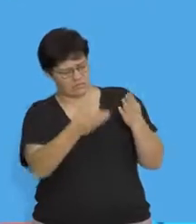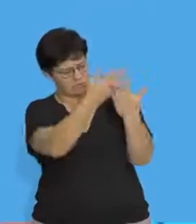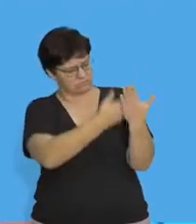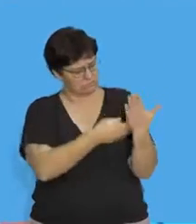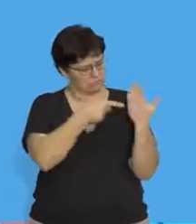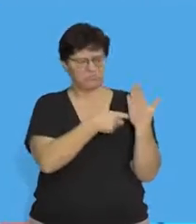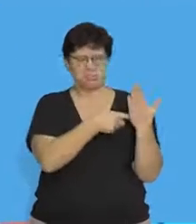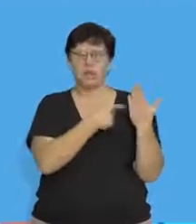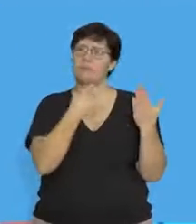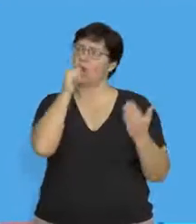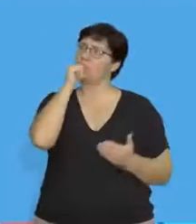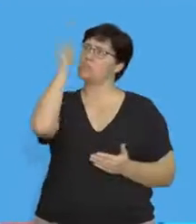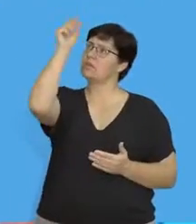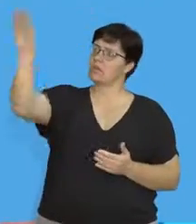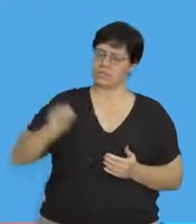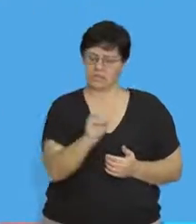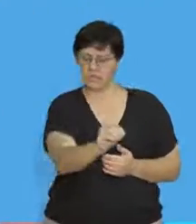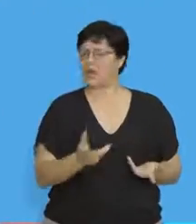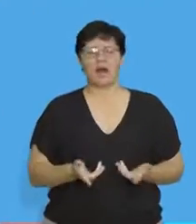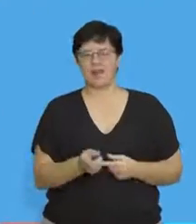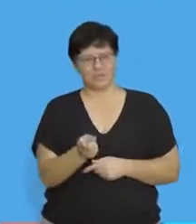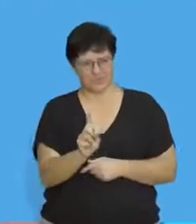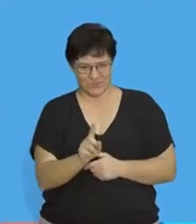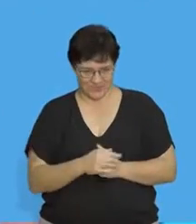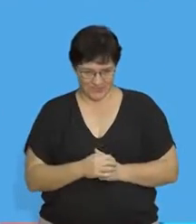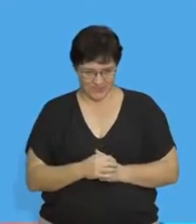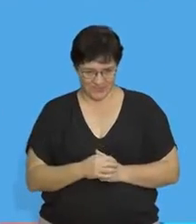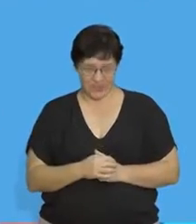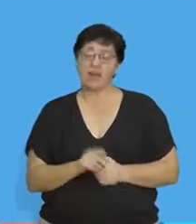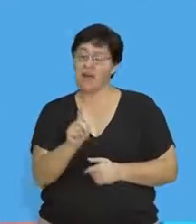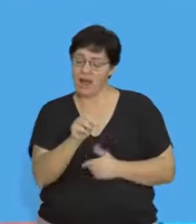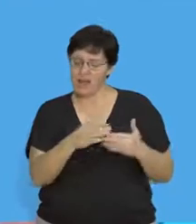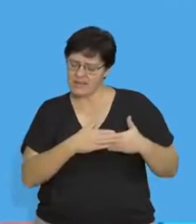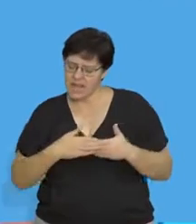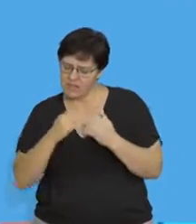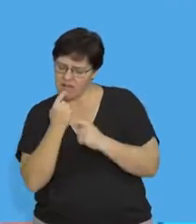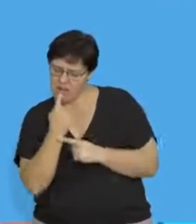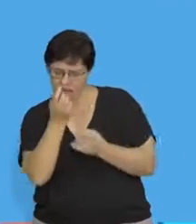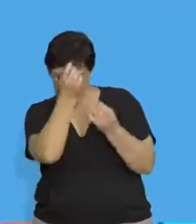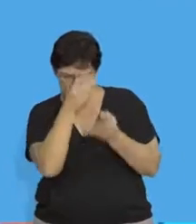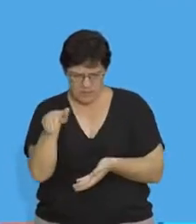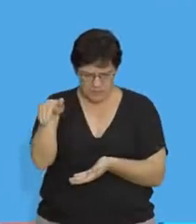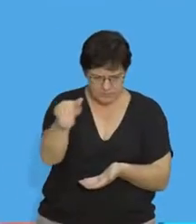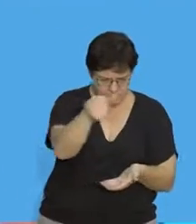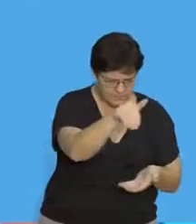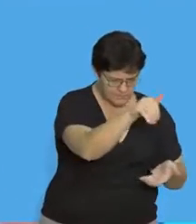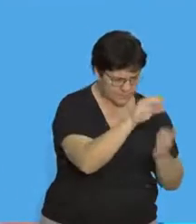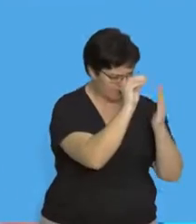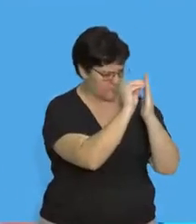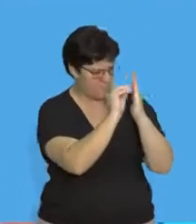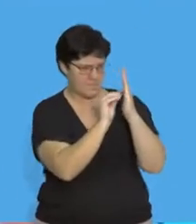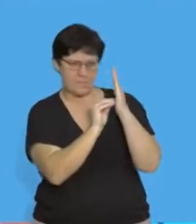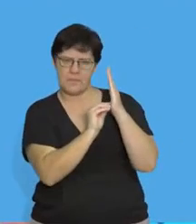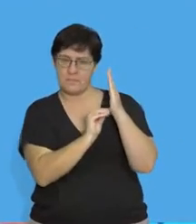they just pluck them out of the air? Well, actually, no. They very carefully collect data when they're doing experiments, and